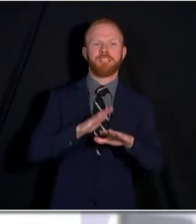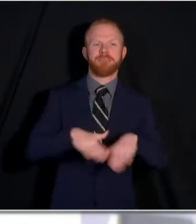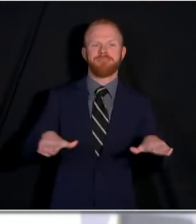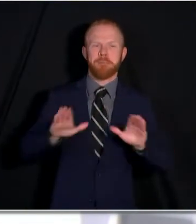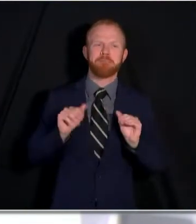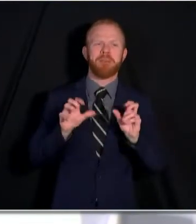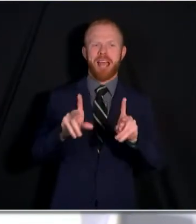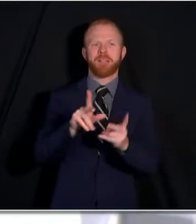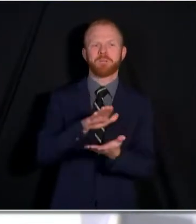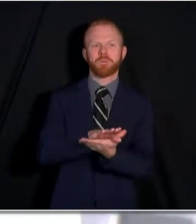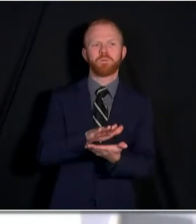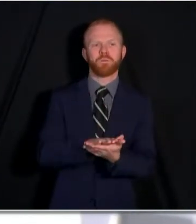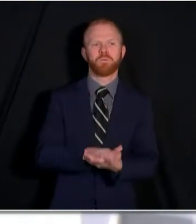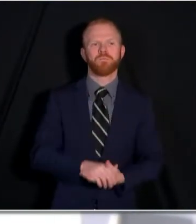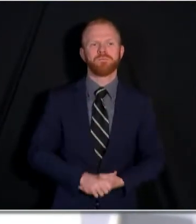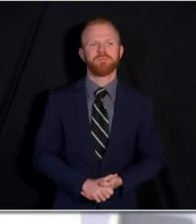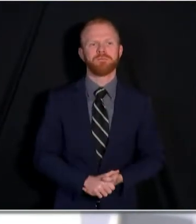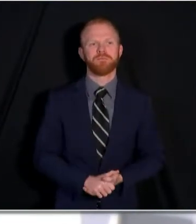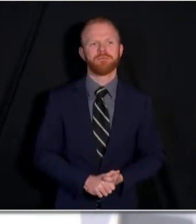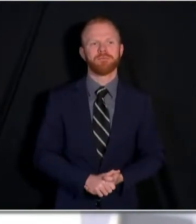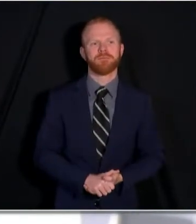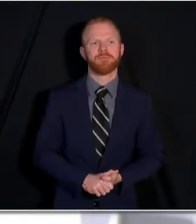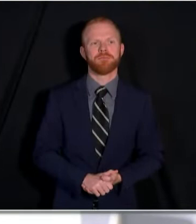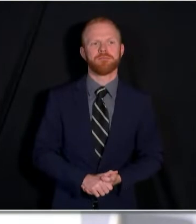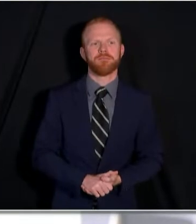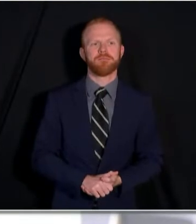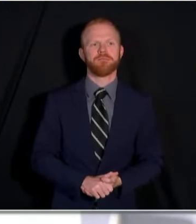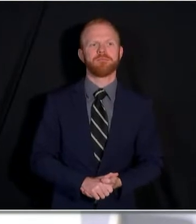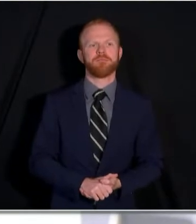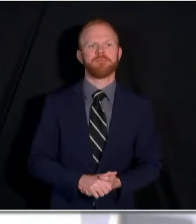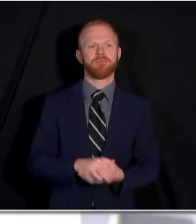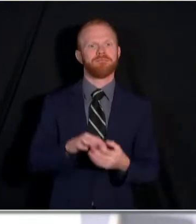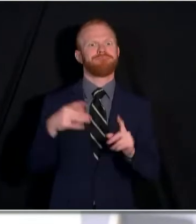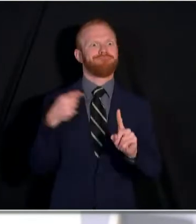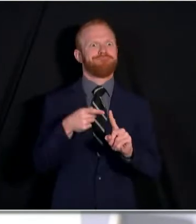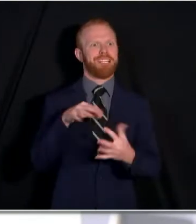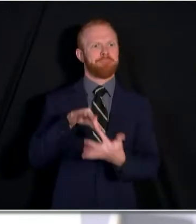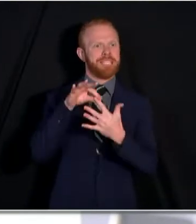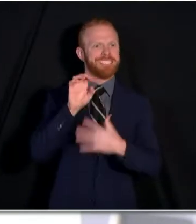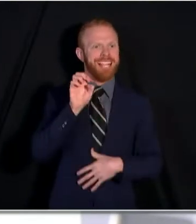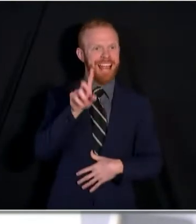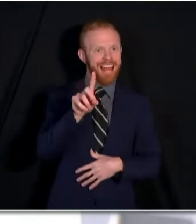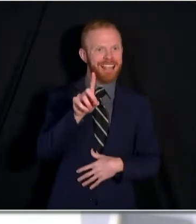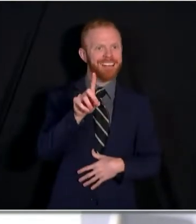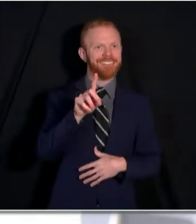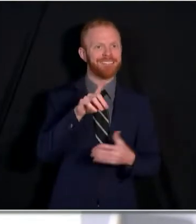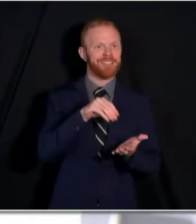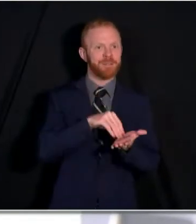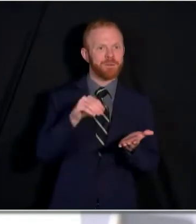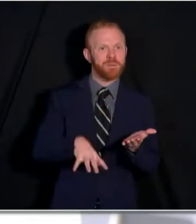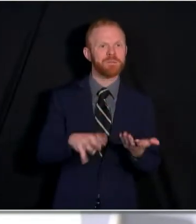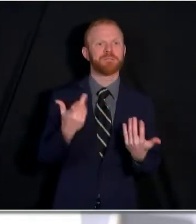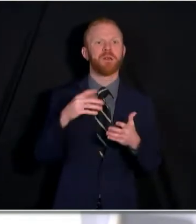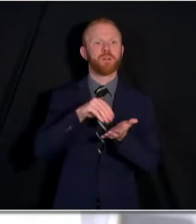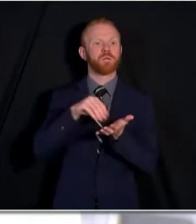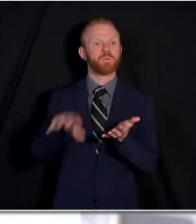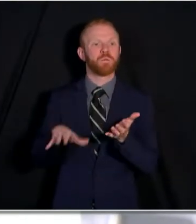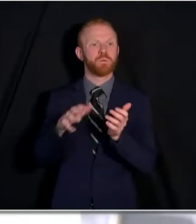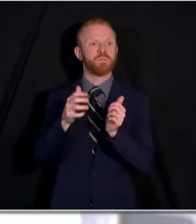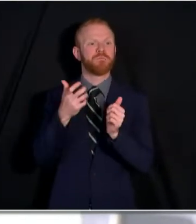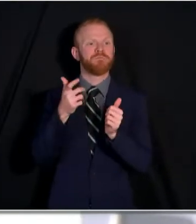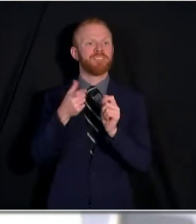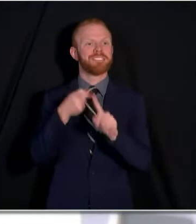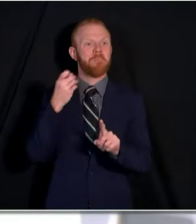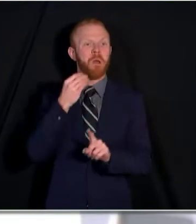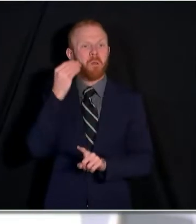in school, particularly our special needs kids, kids that are homeless, foster kids. This, if you care about equity, this